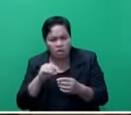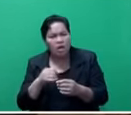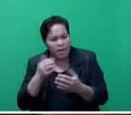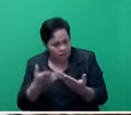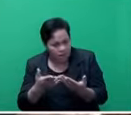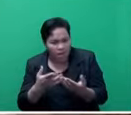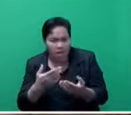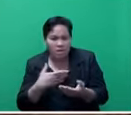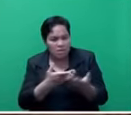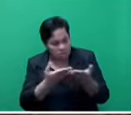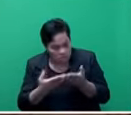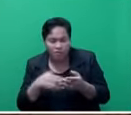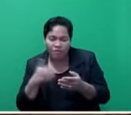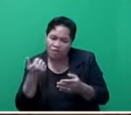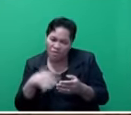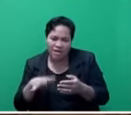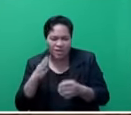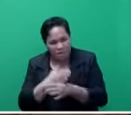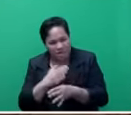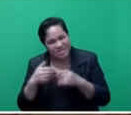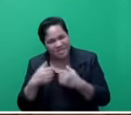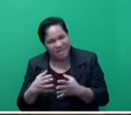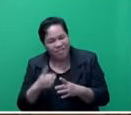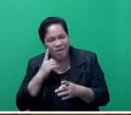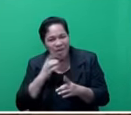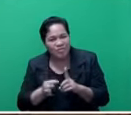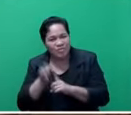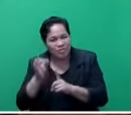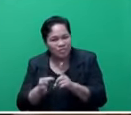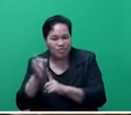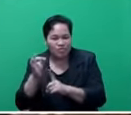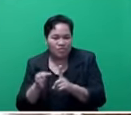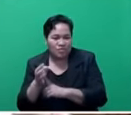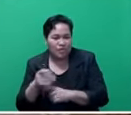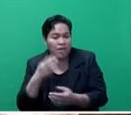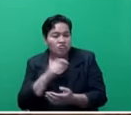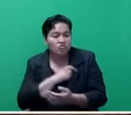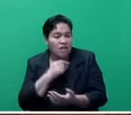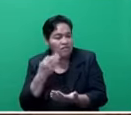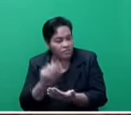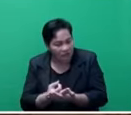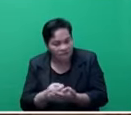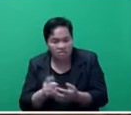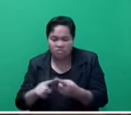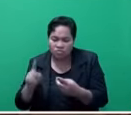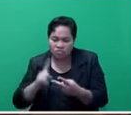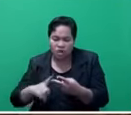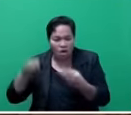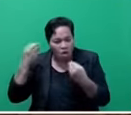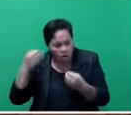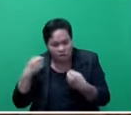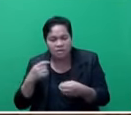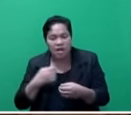done. There's been work being done on all of these things. All the various audits, the trust funds, all of these things. I can see in the response